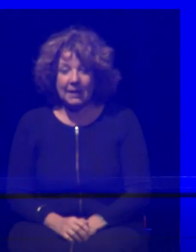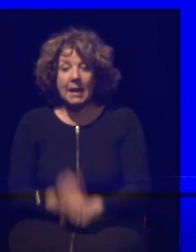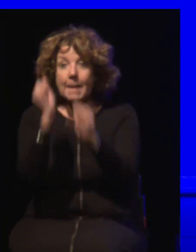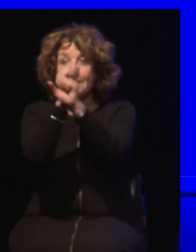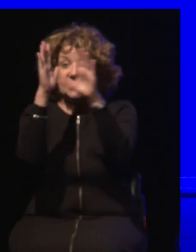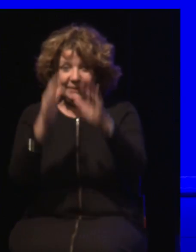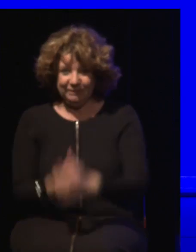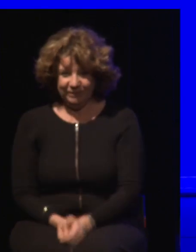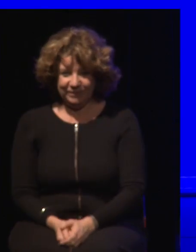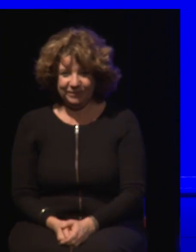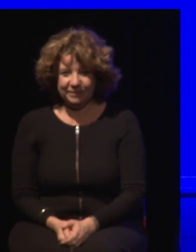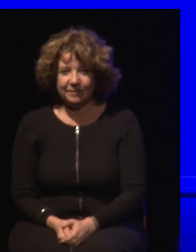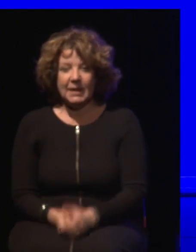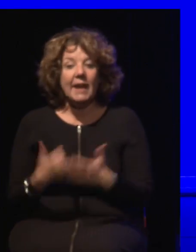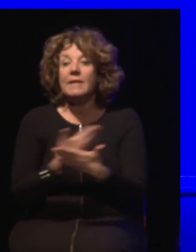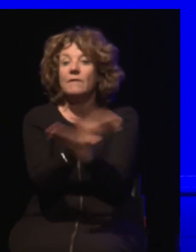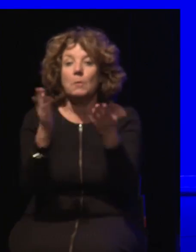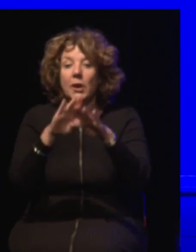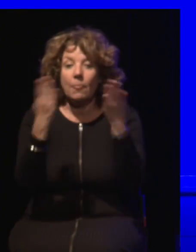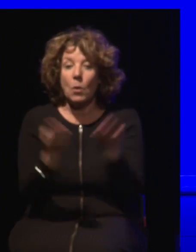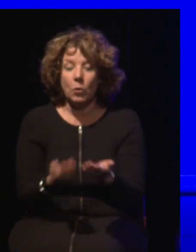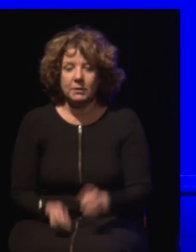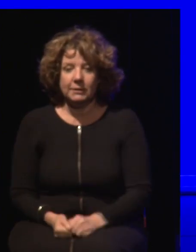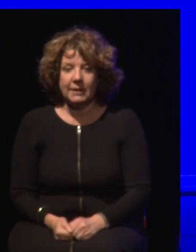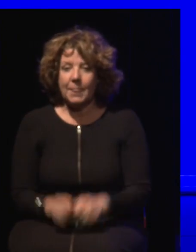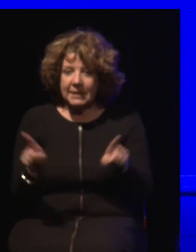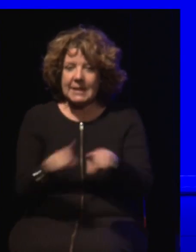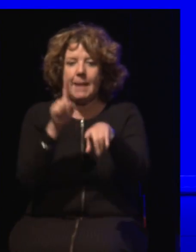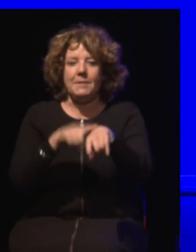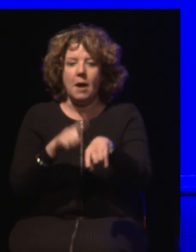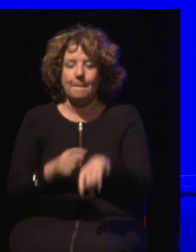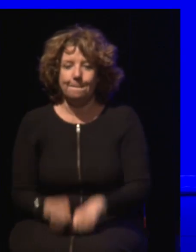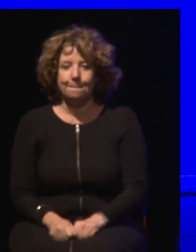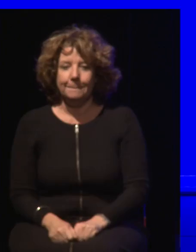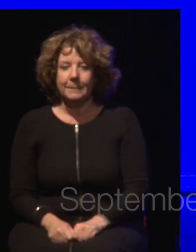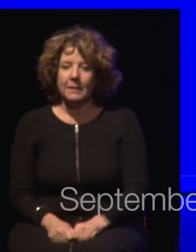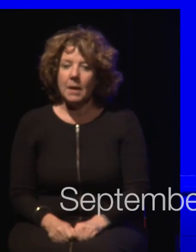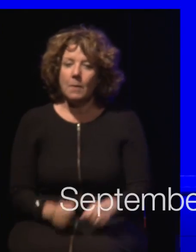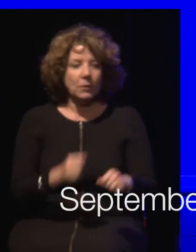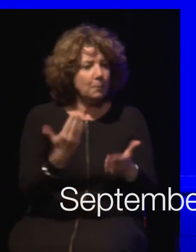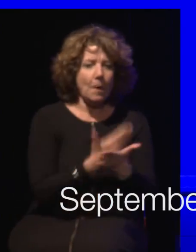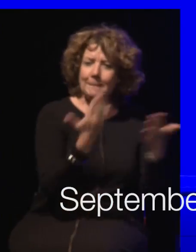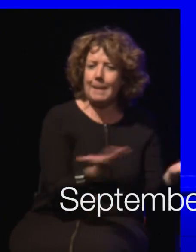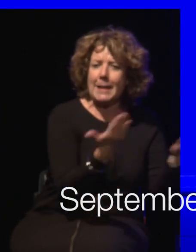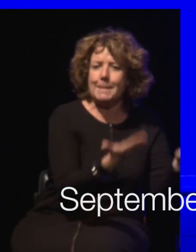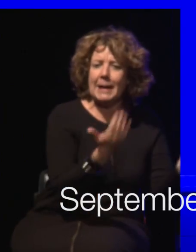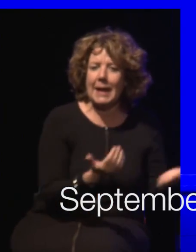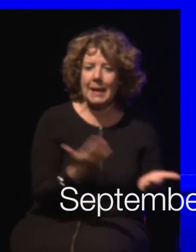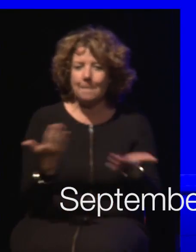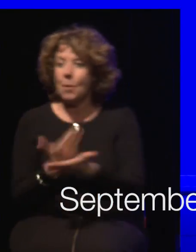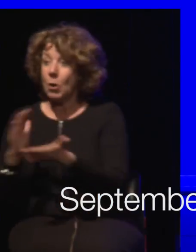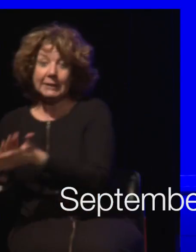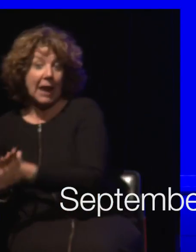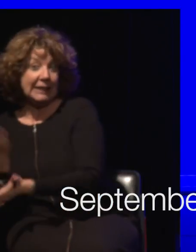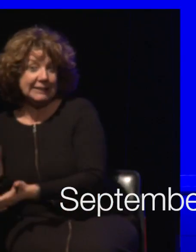Imagine if everyone in the world simultaneously was a little more playful and a little more